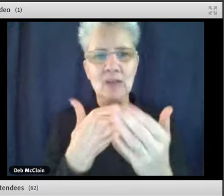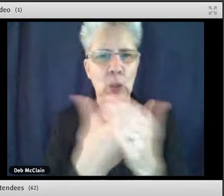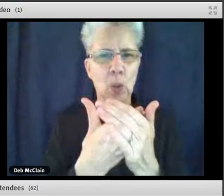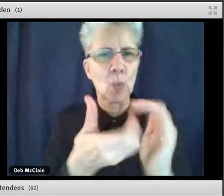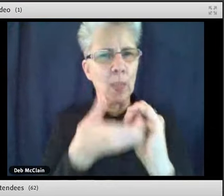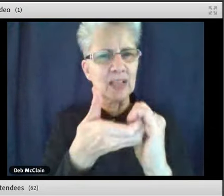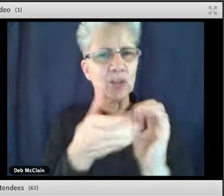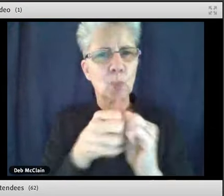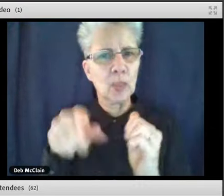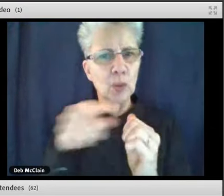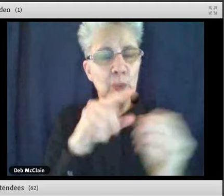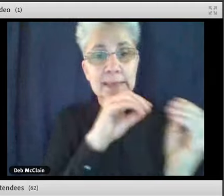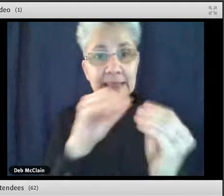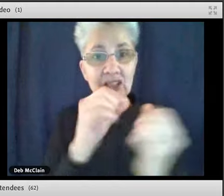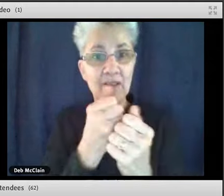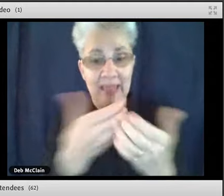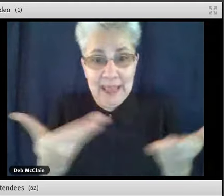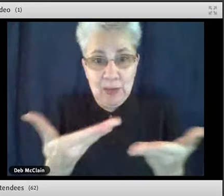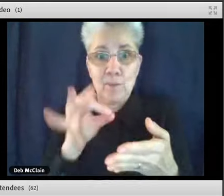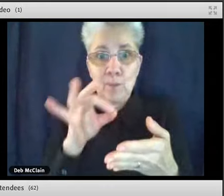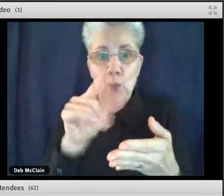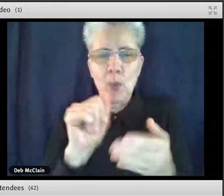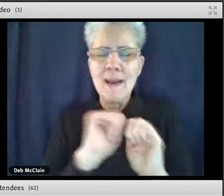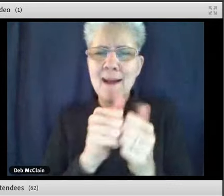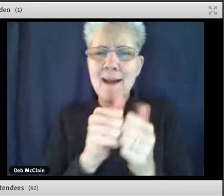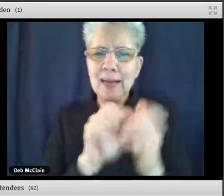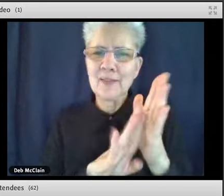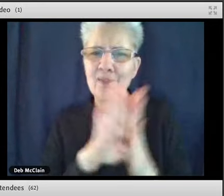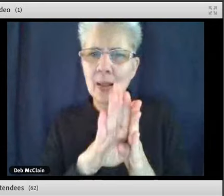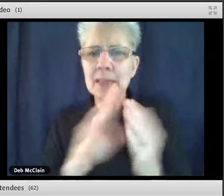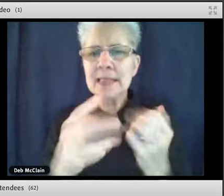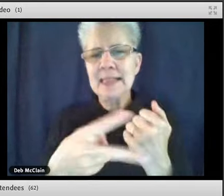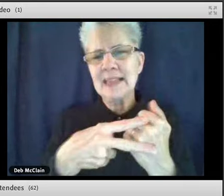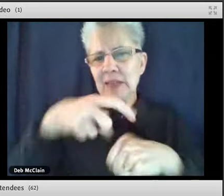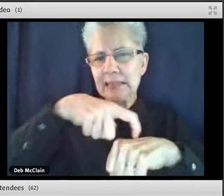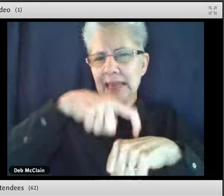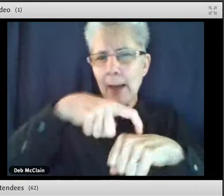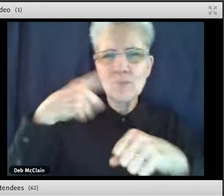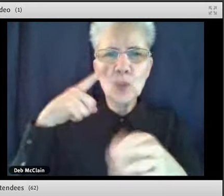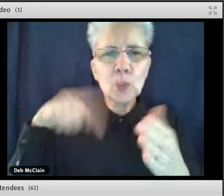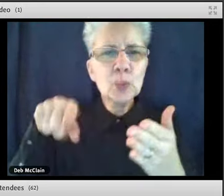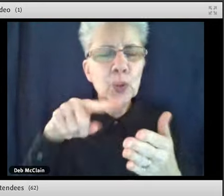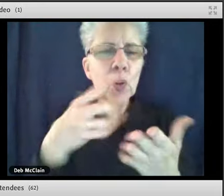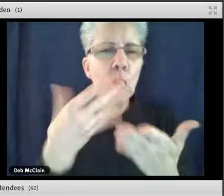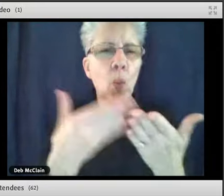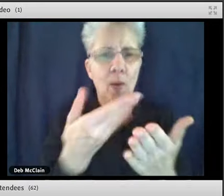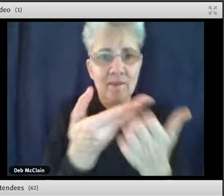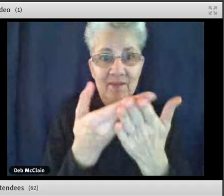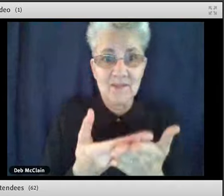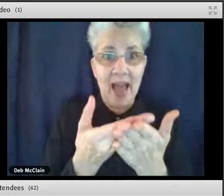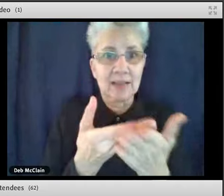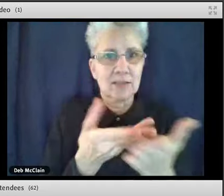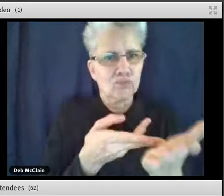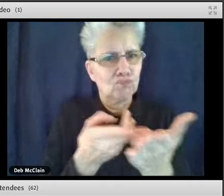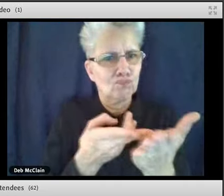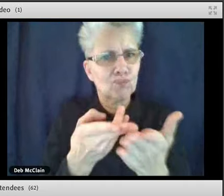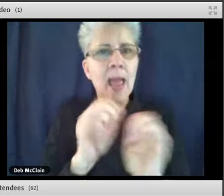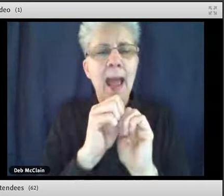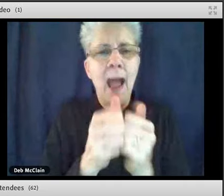everything. And what could I put together that would save you some time? What are the facts? You know, how can we, in times